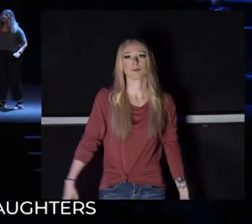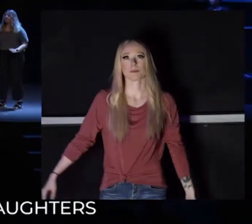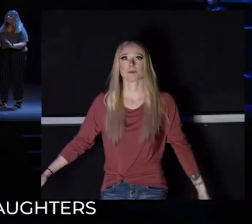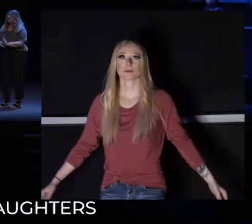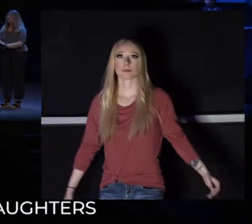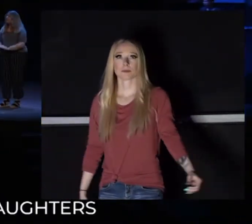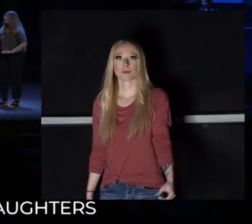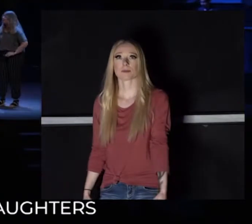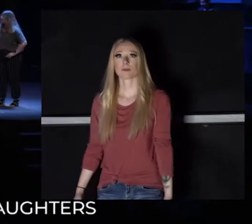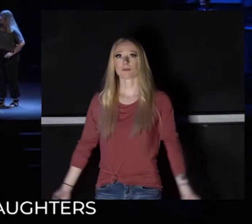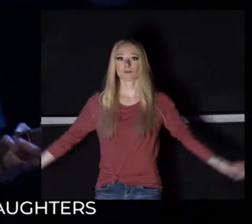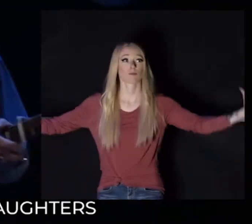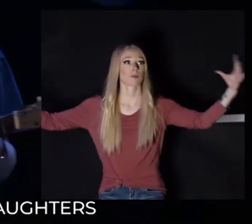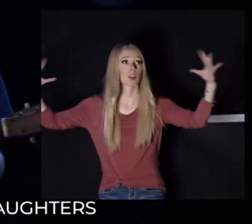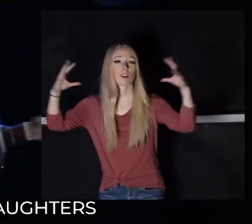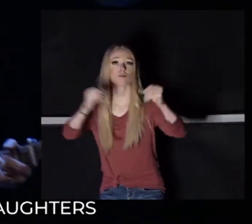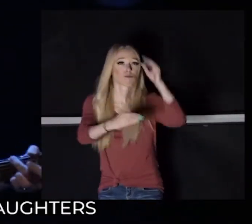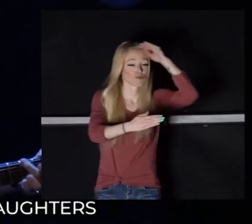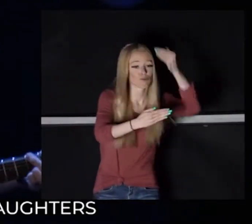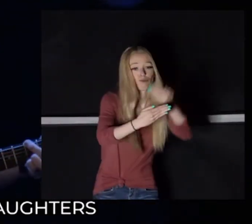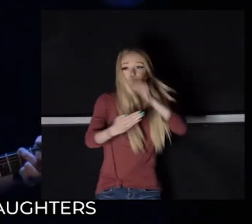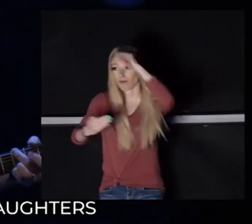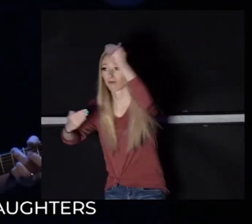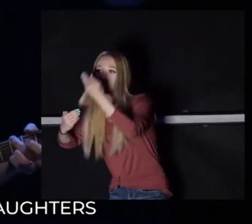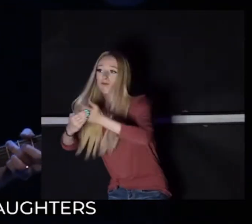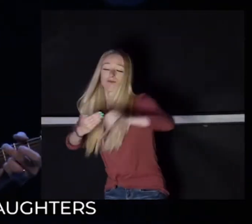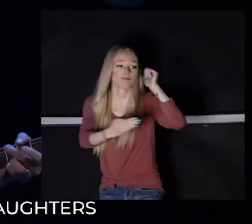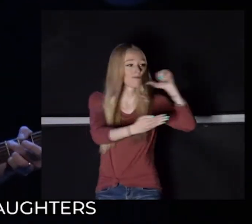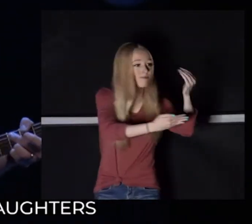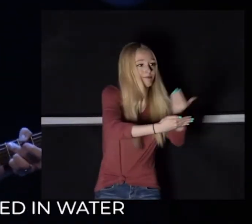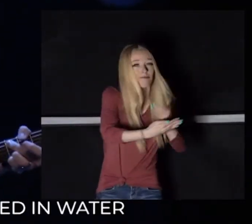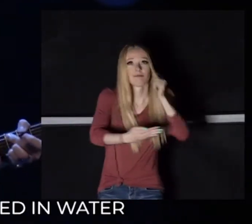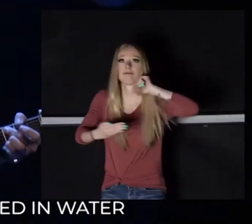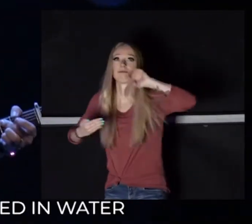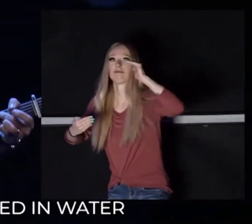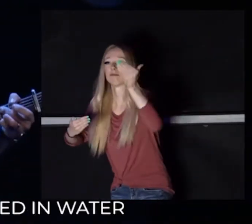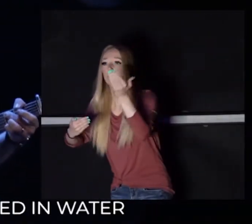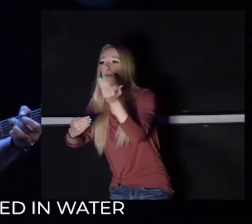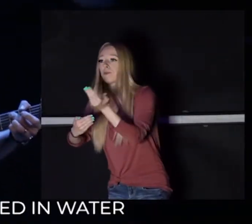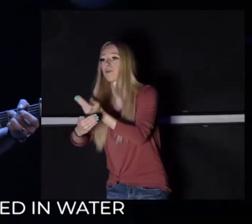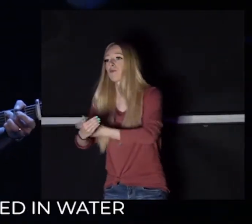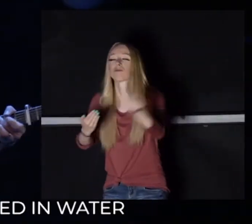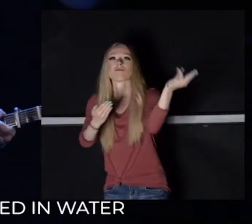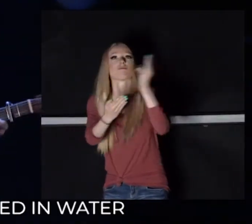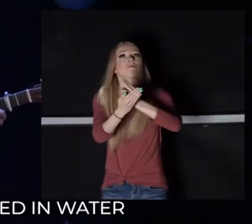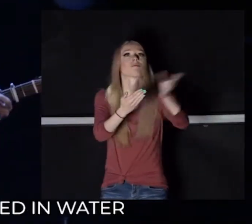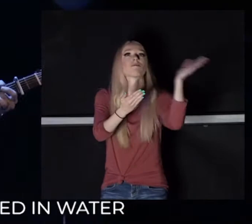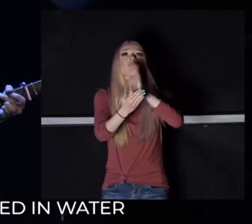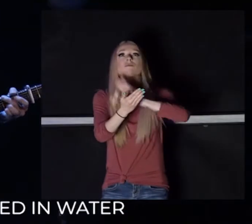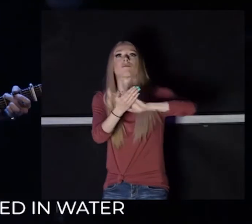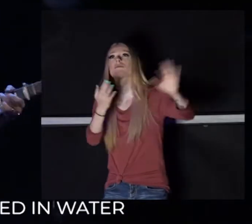Come on, let's sing together. Come together, sons and daughters,